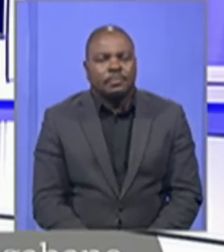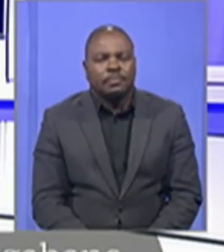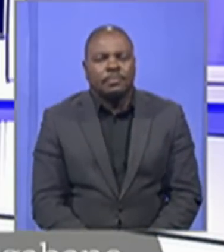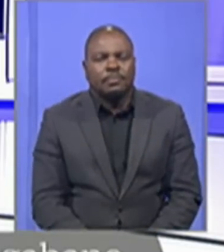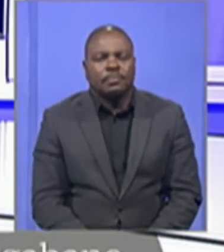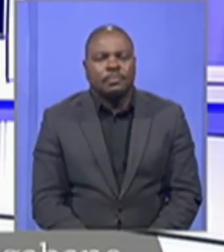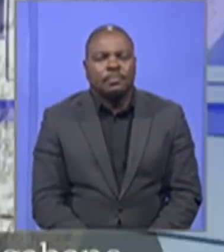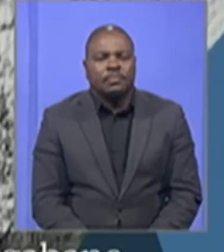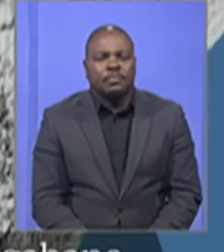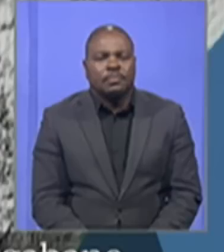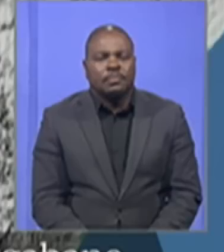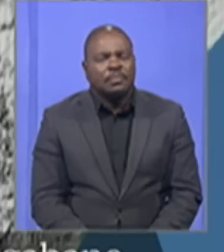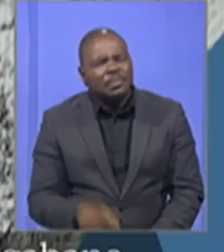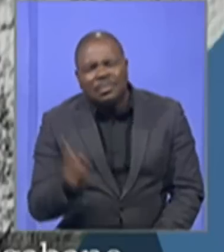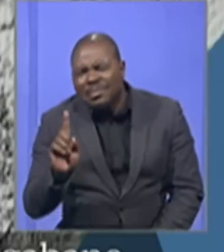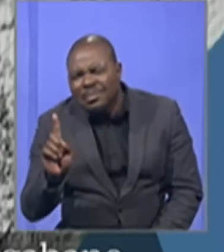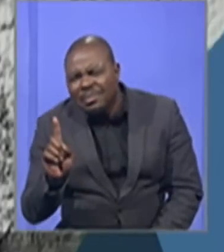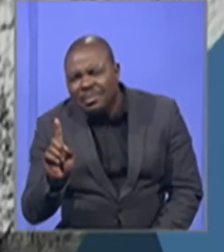Ke